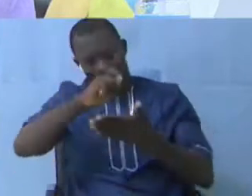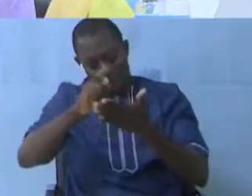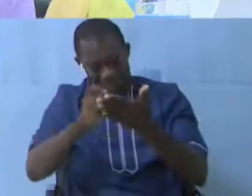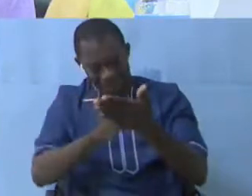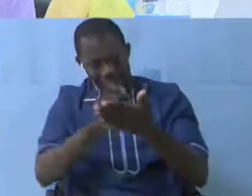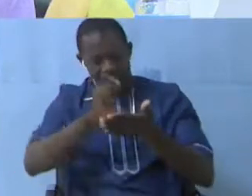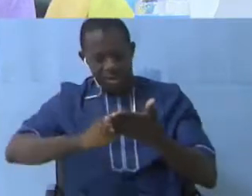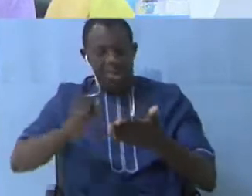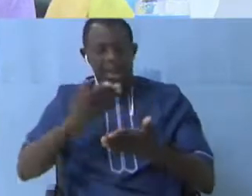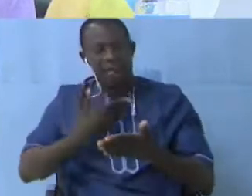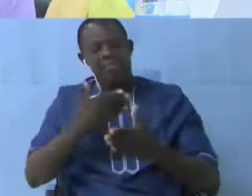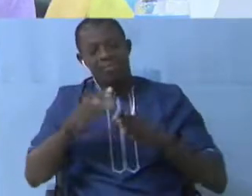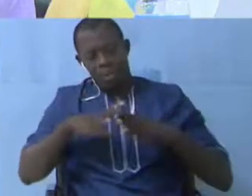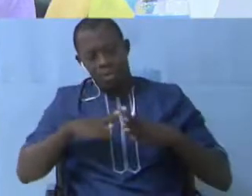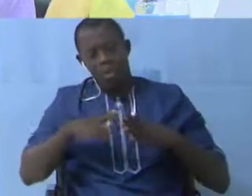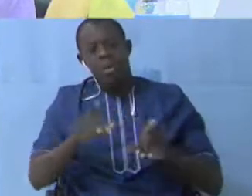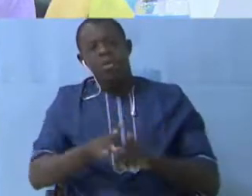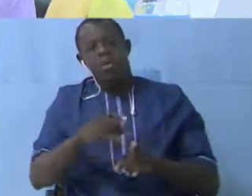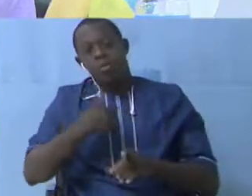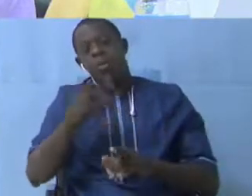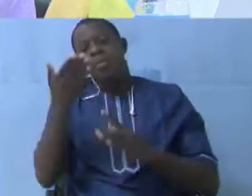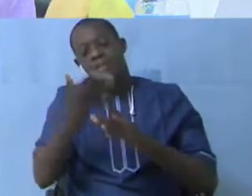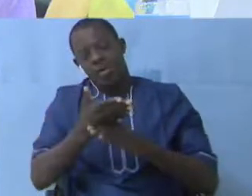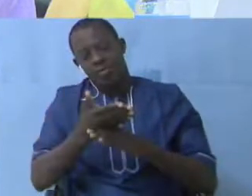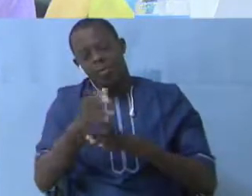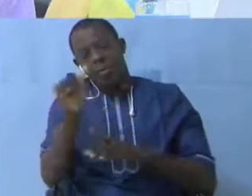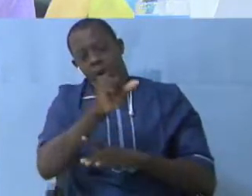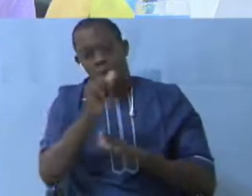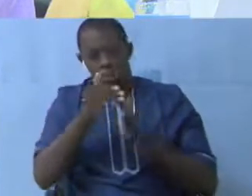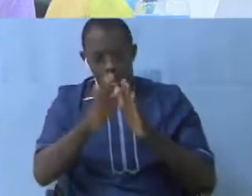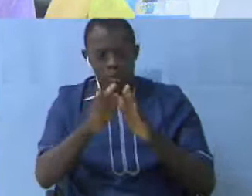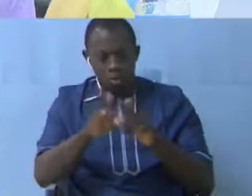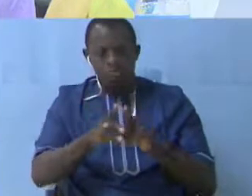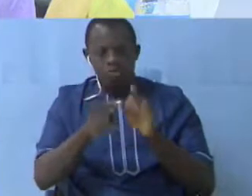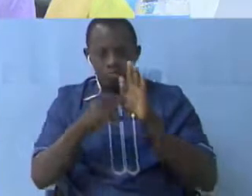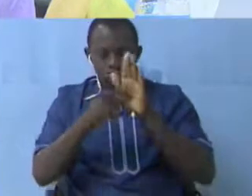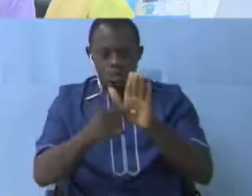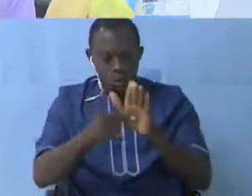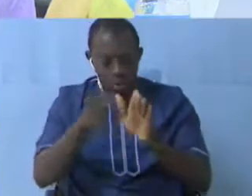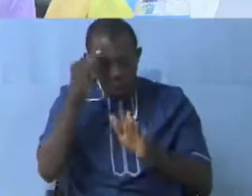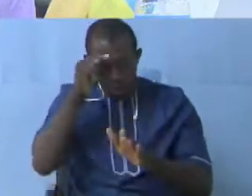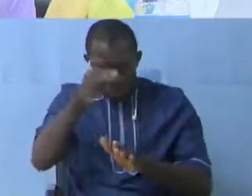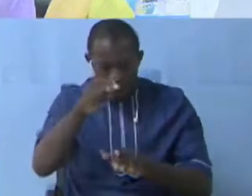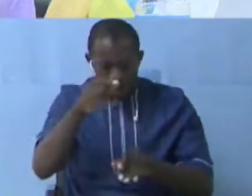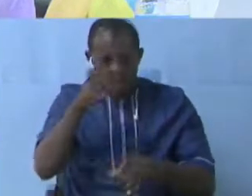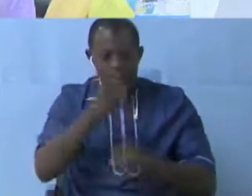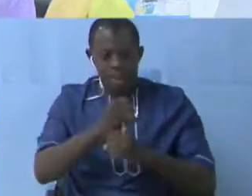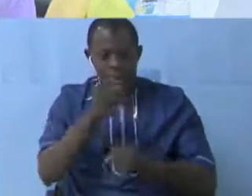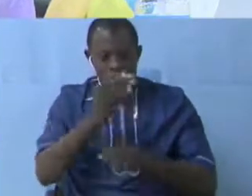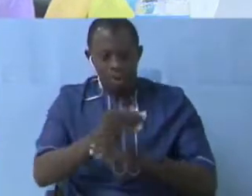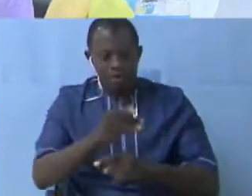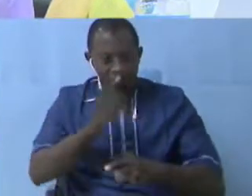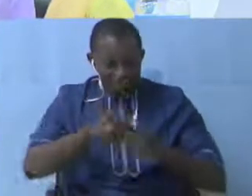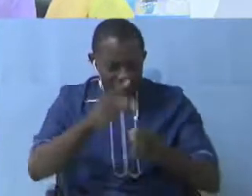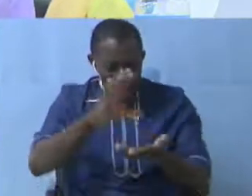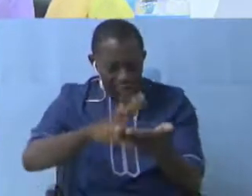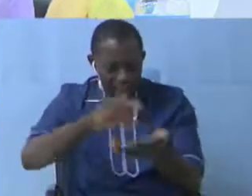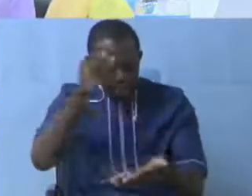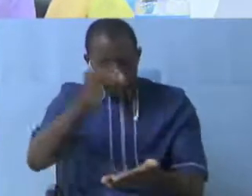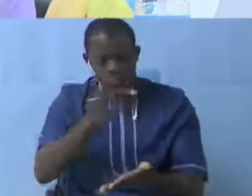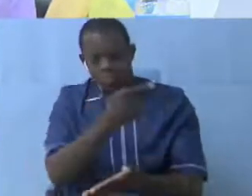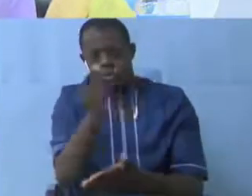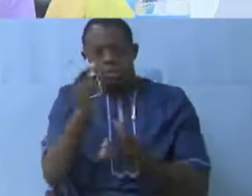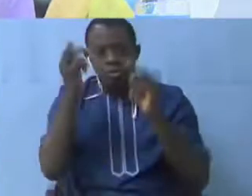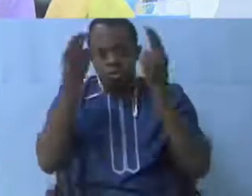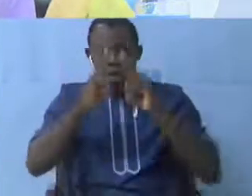that another way of showing commitment is to fast track and adopt those laws so that we can move away from the